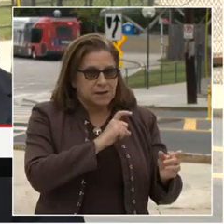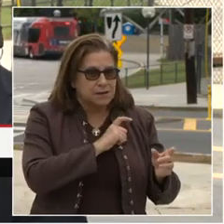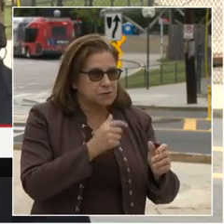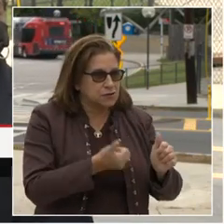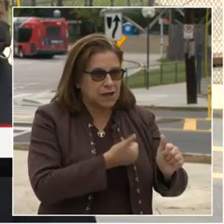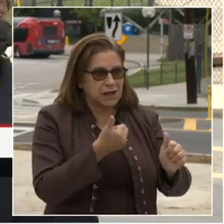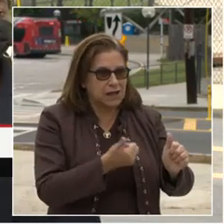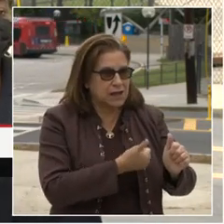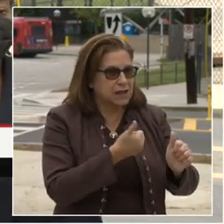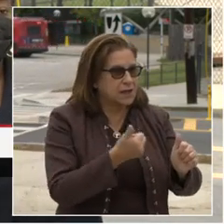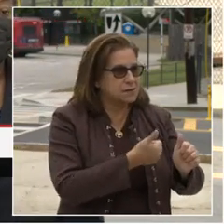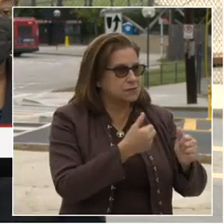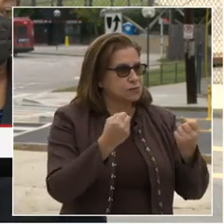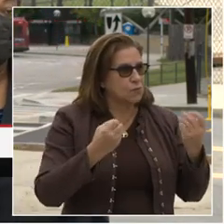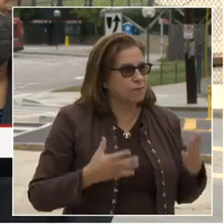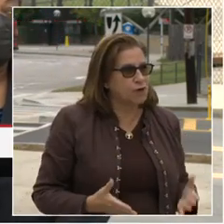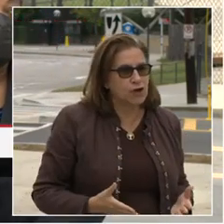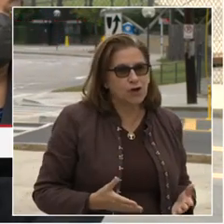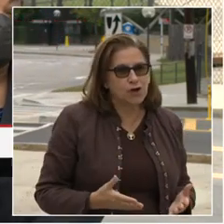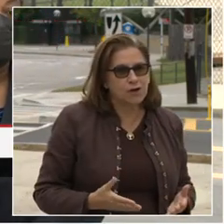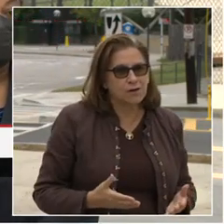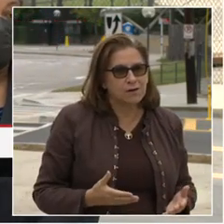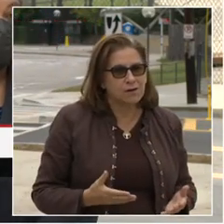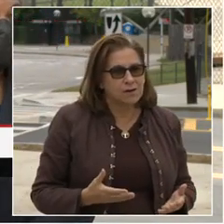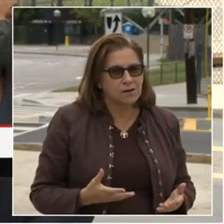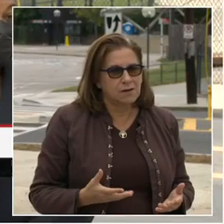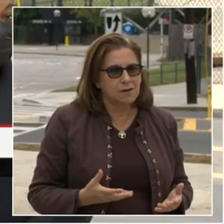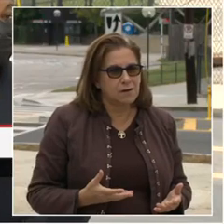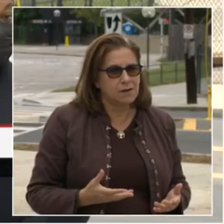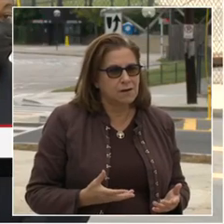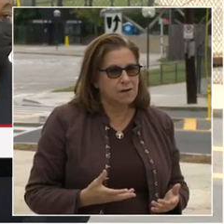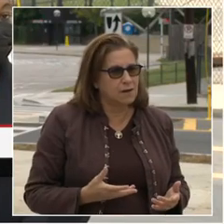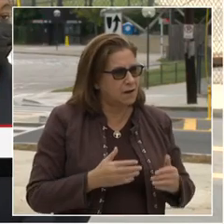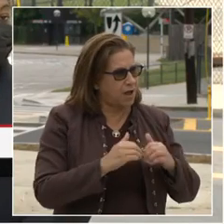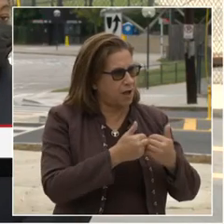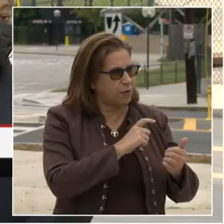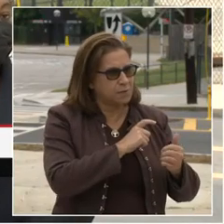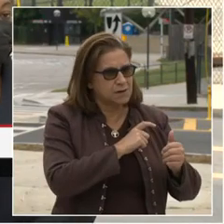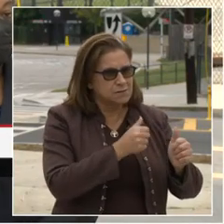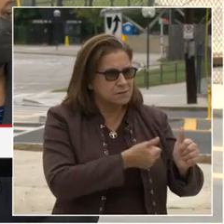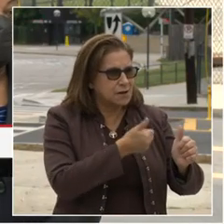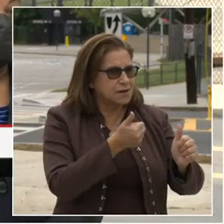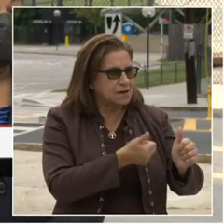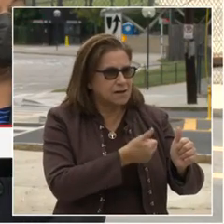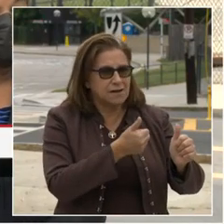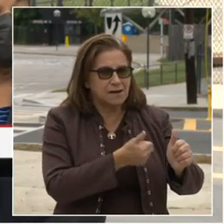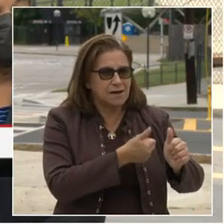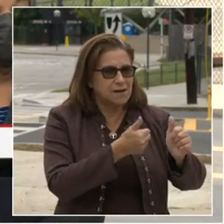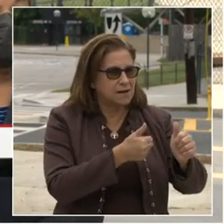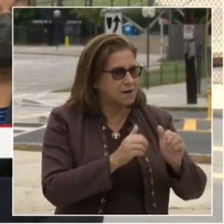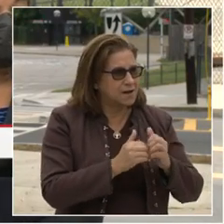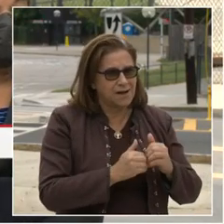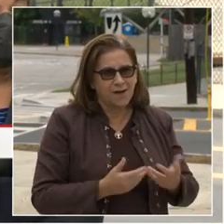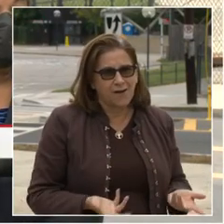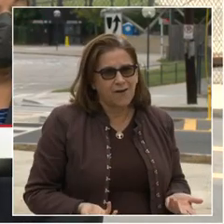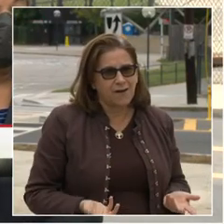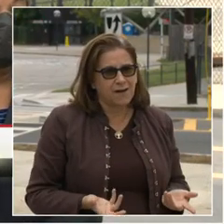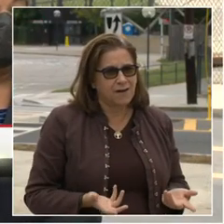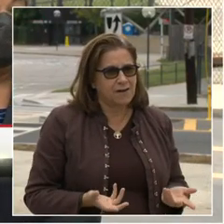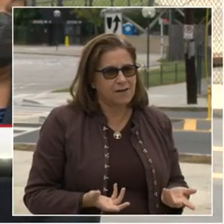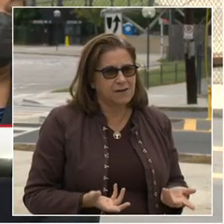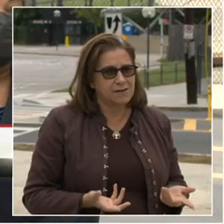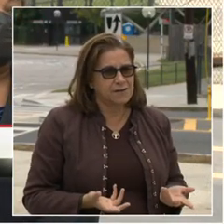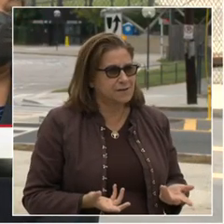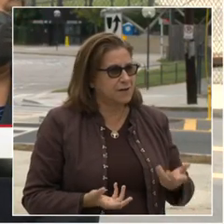better understanding how they're allowed to do endless police chases along Sheriff Road where cars are launching into people's